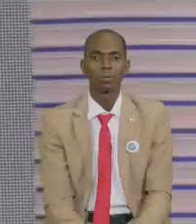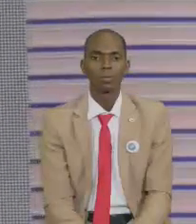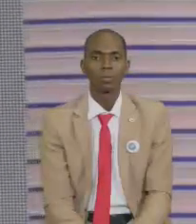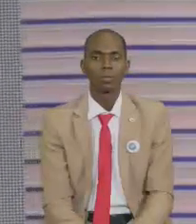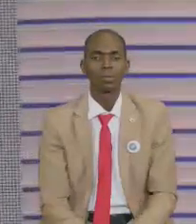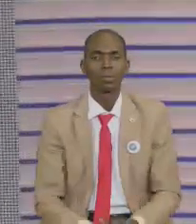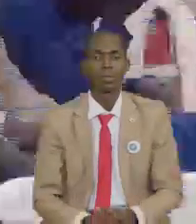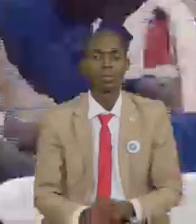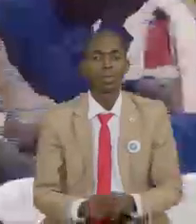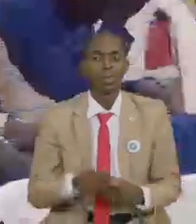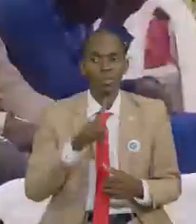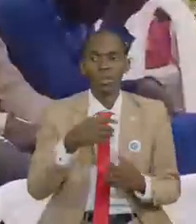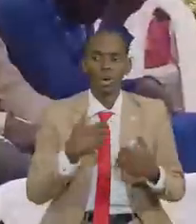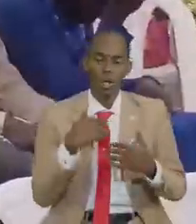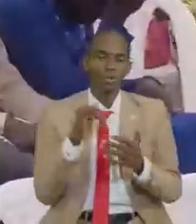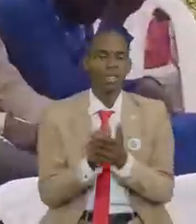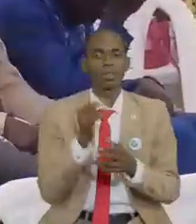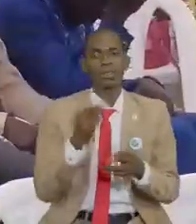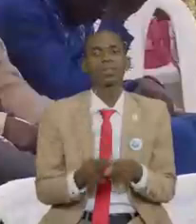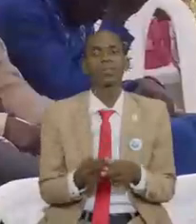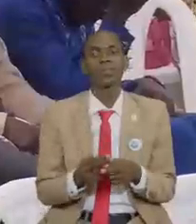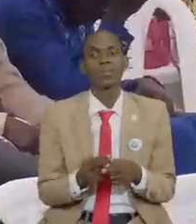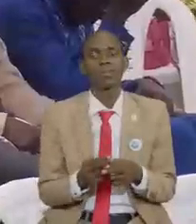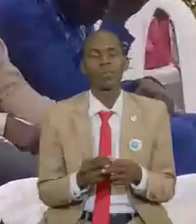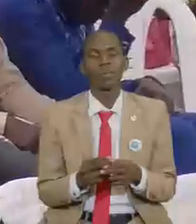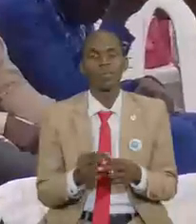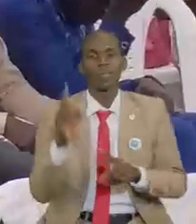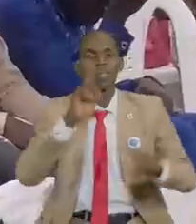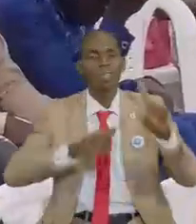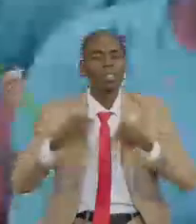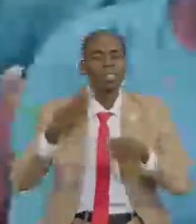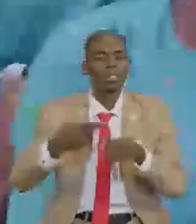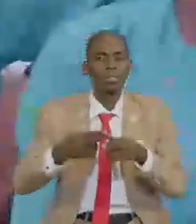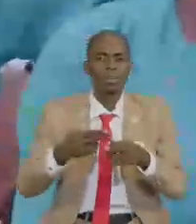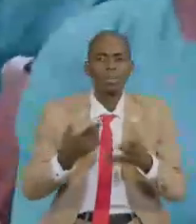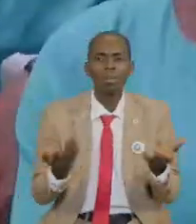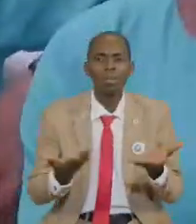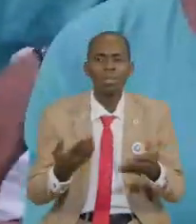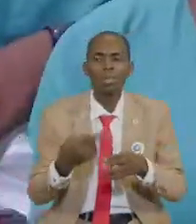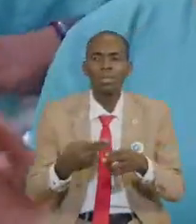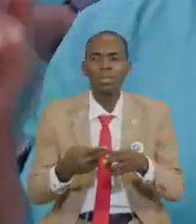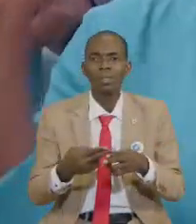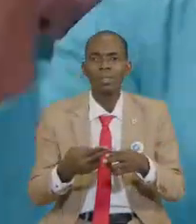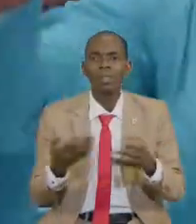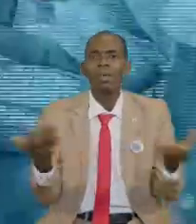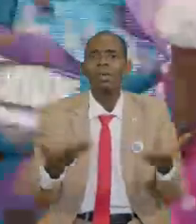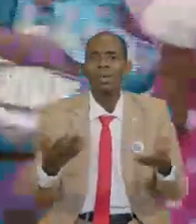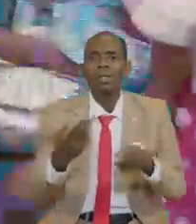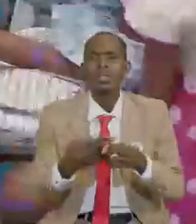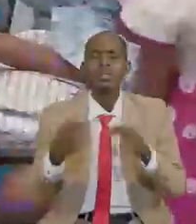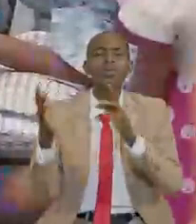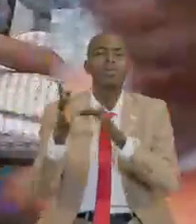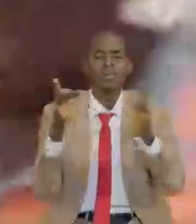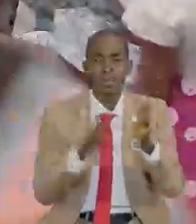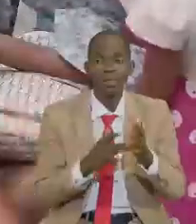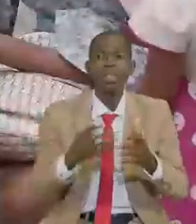You have that name. Shout the name. Say it in the dream.